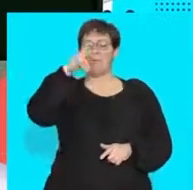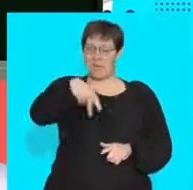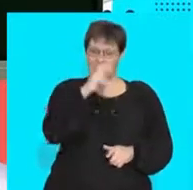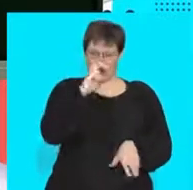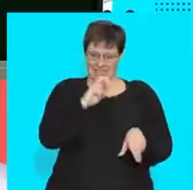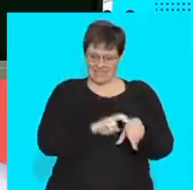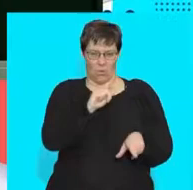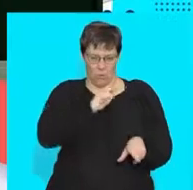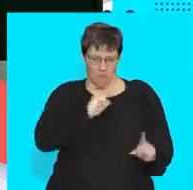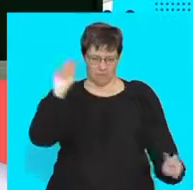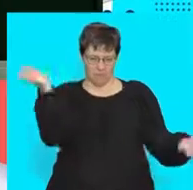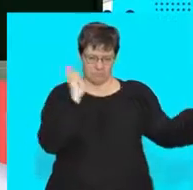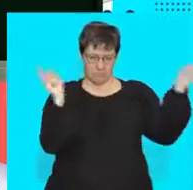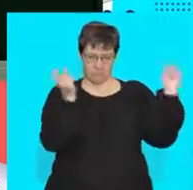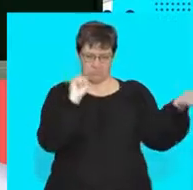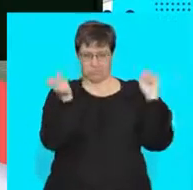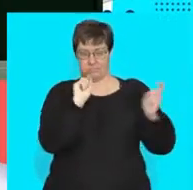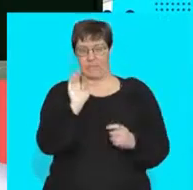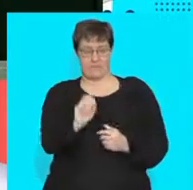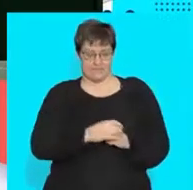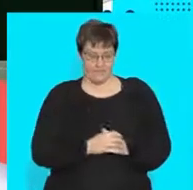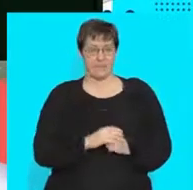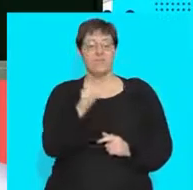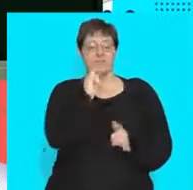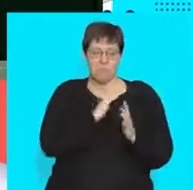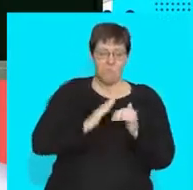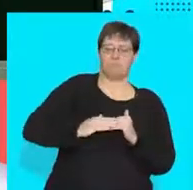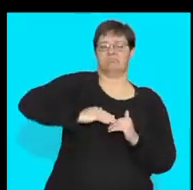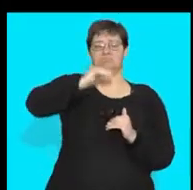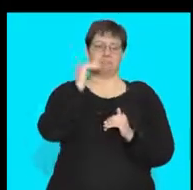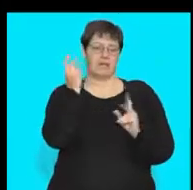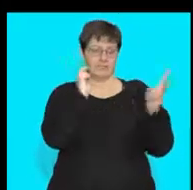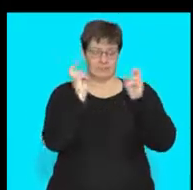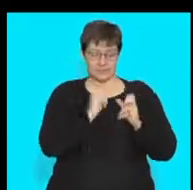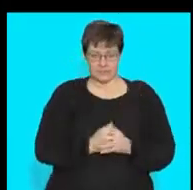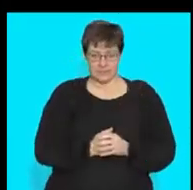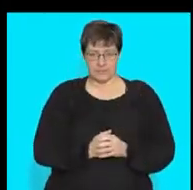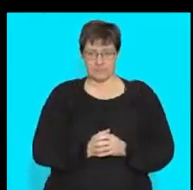the sound very loud. So amplification is making it loud.